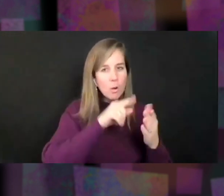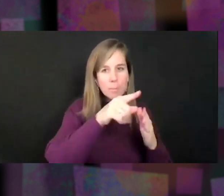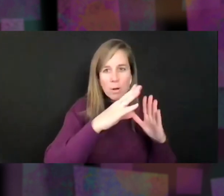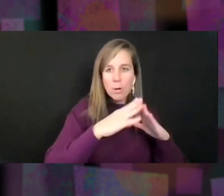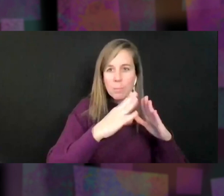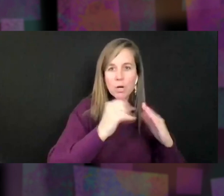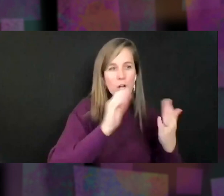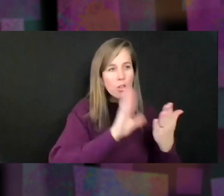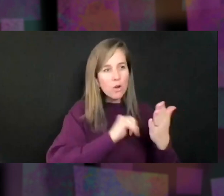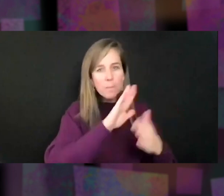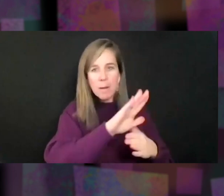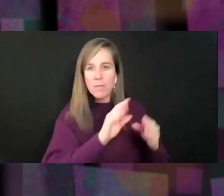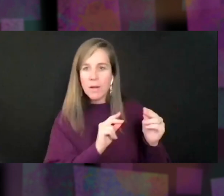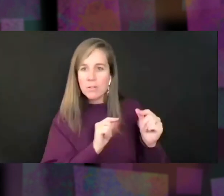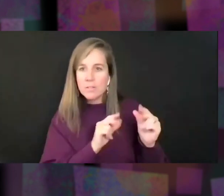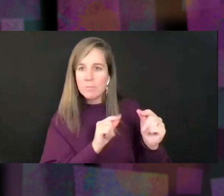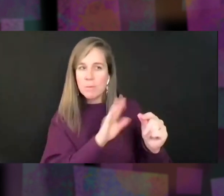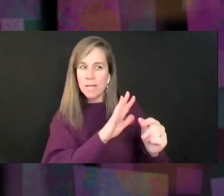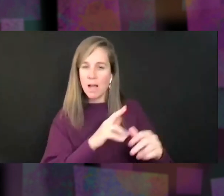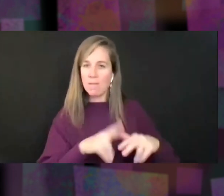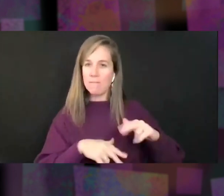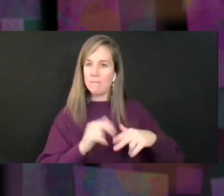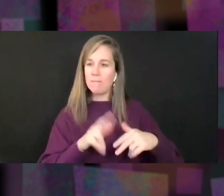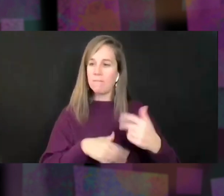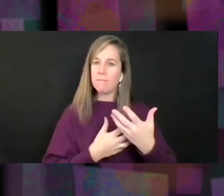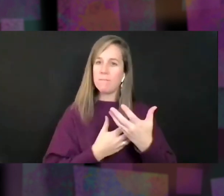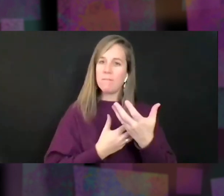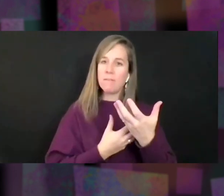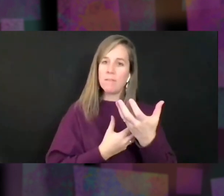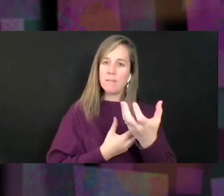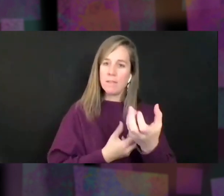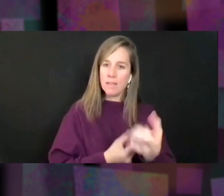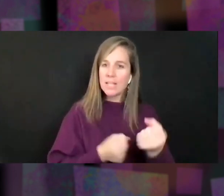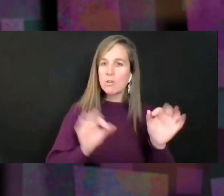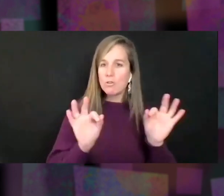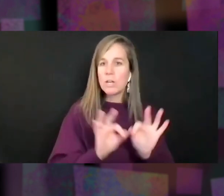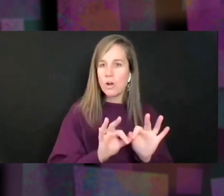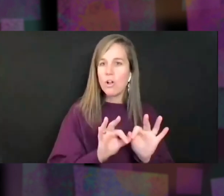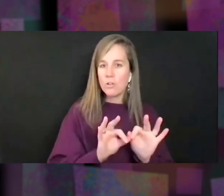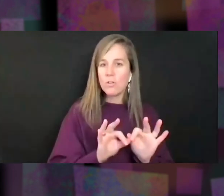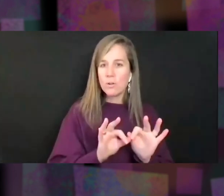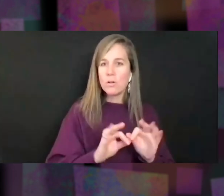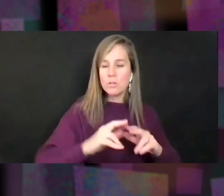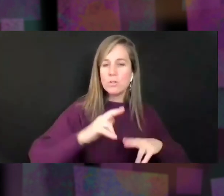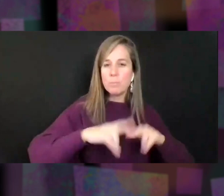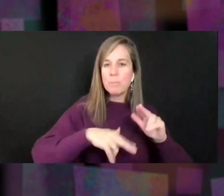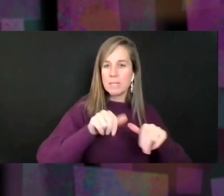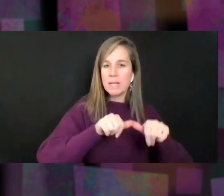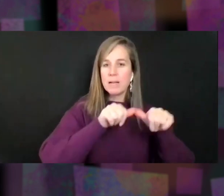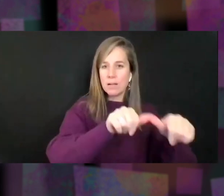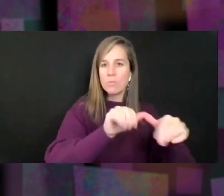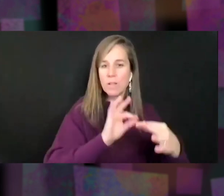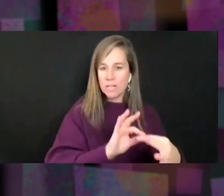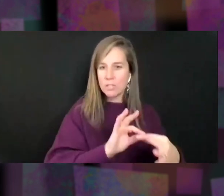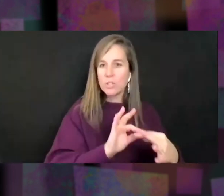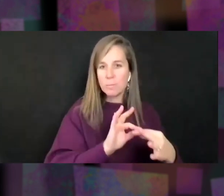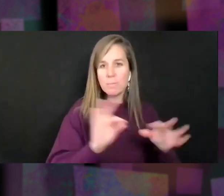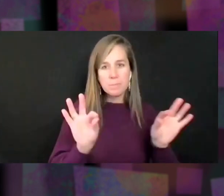and their speed of trust is critical in building lasting relationships.